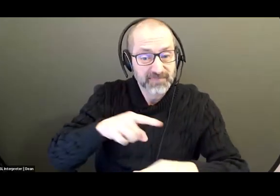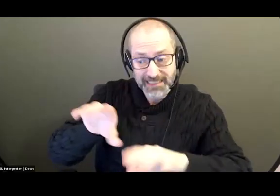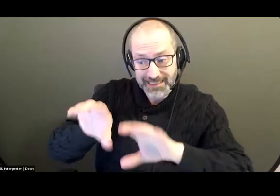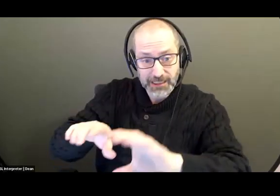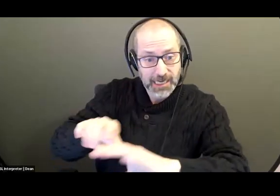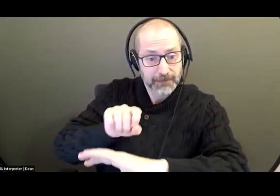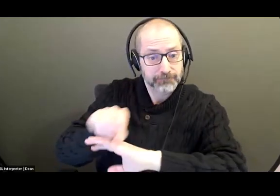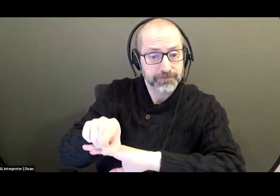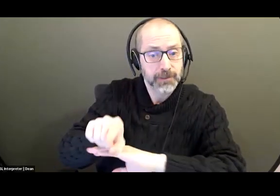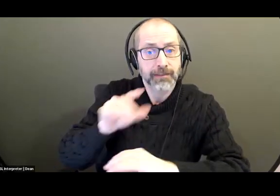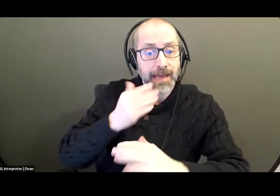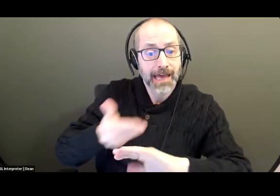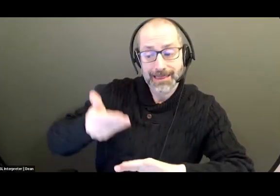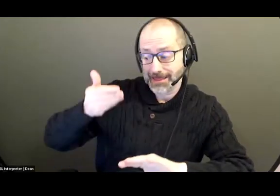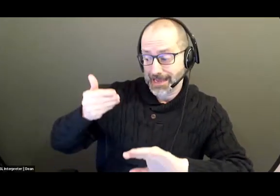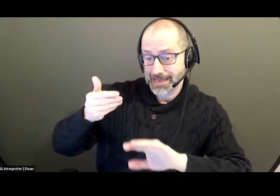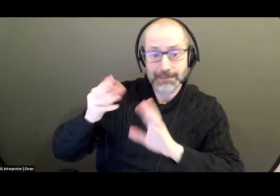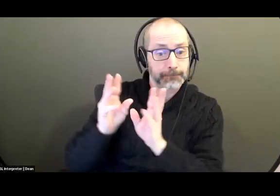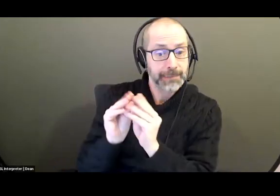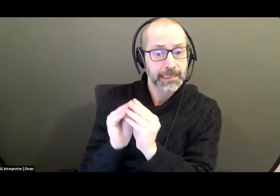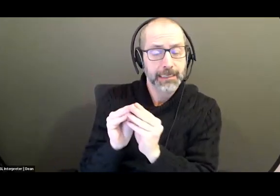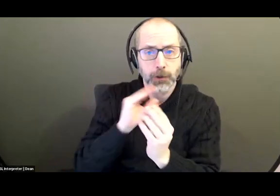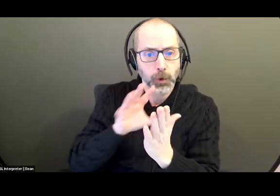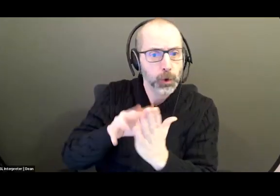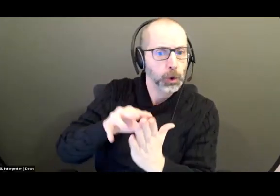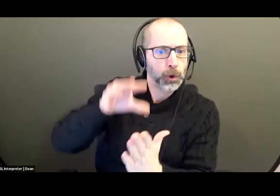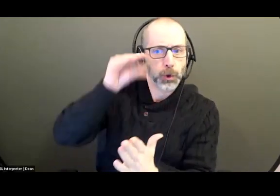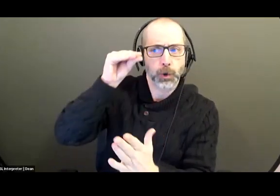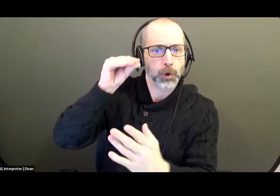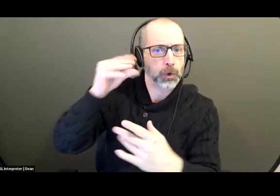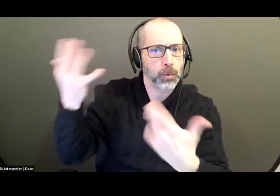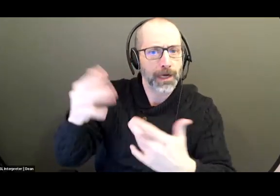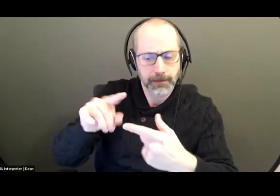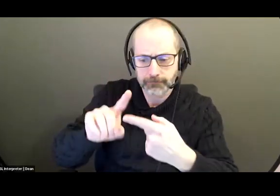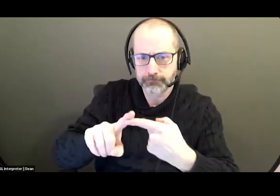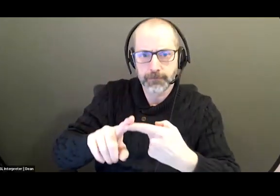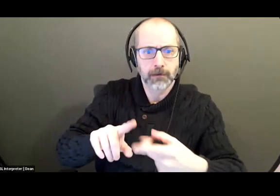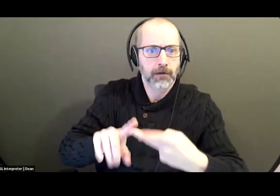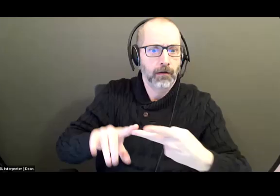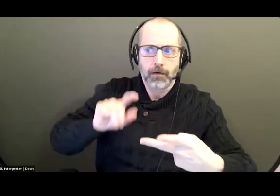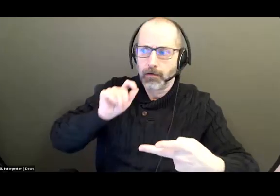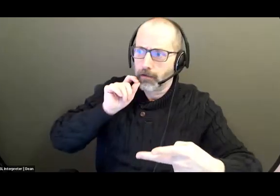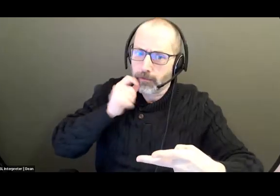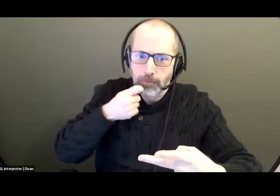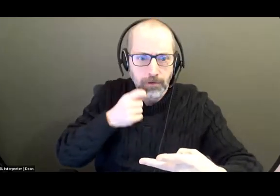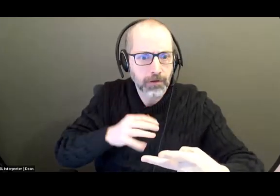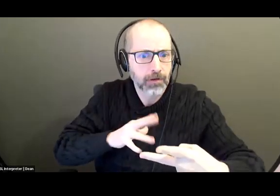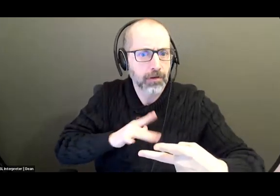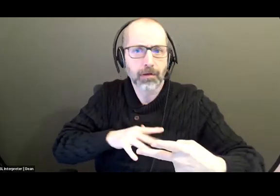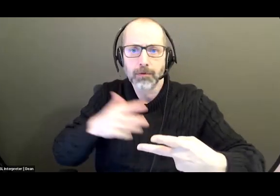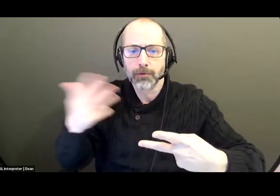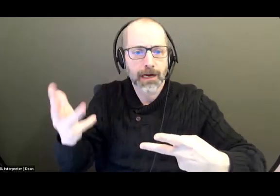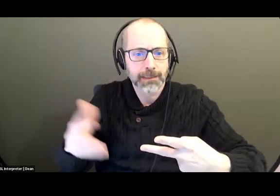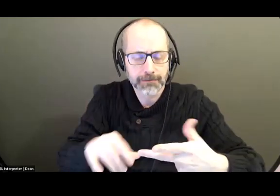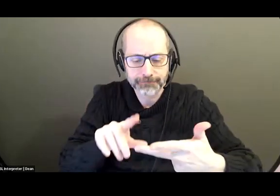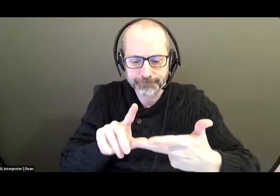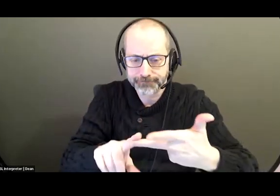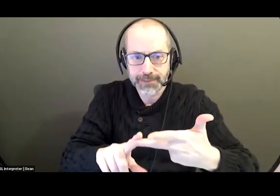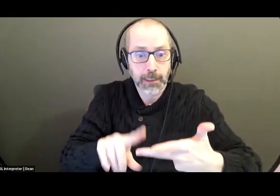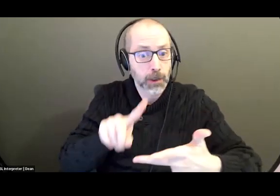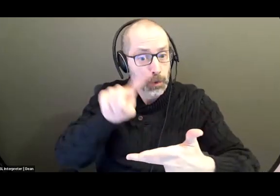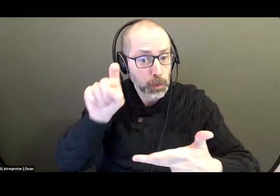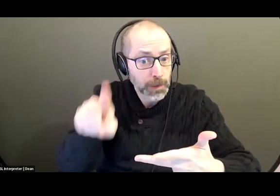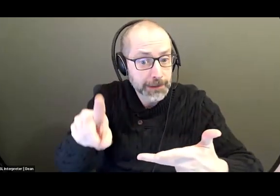then, I'd actually invite you now to please share in the chat what was a highlight, what did you learn, or what might be something you're